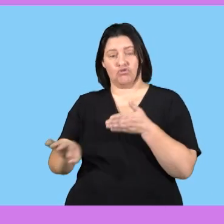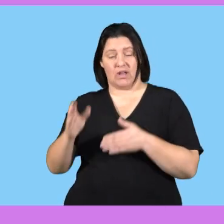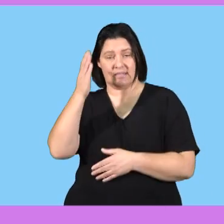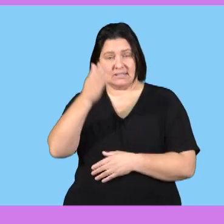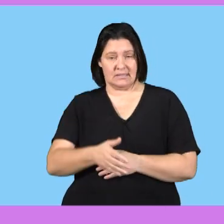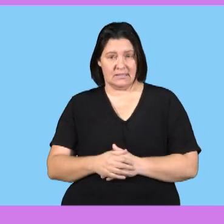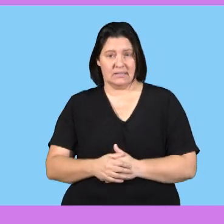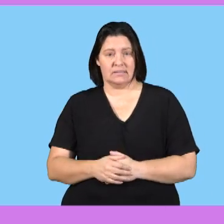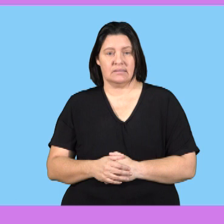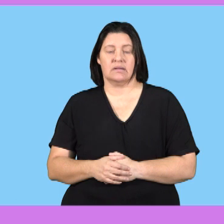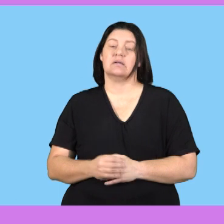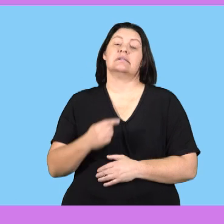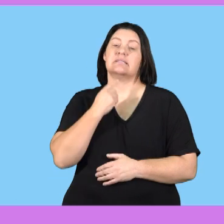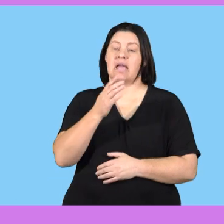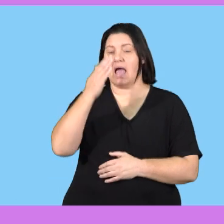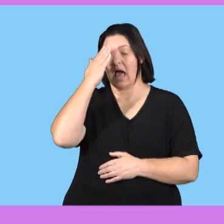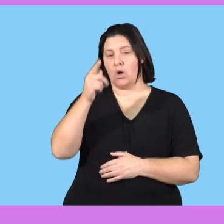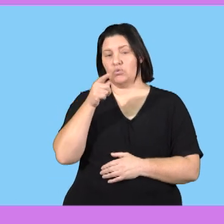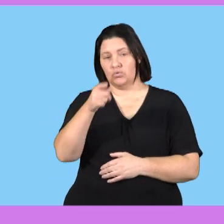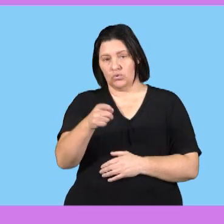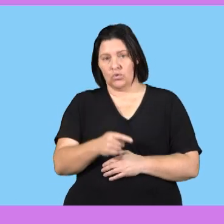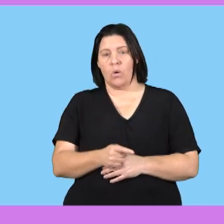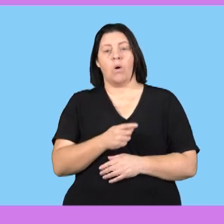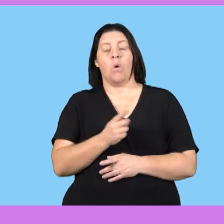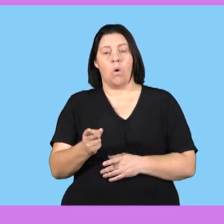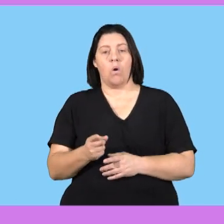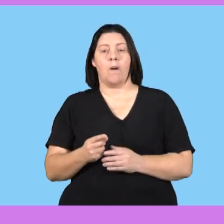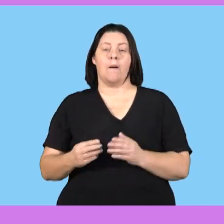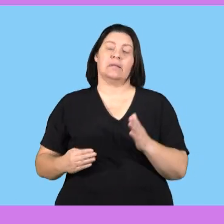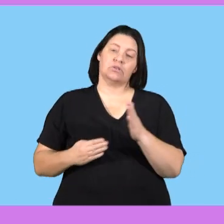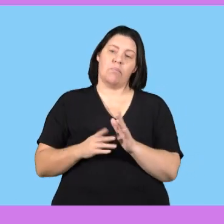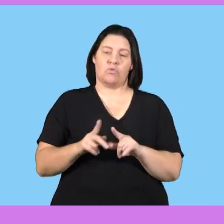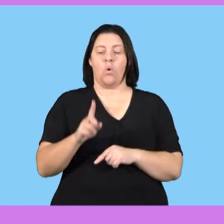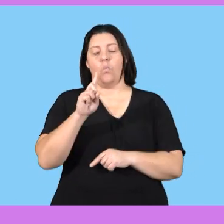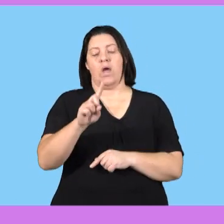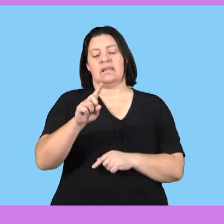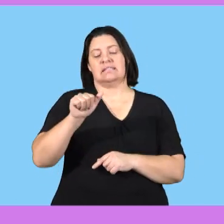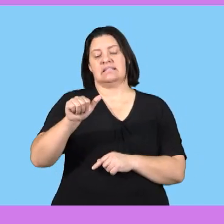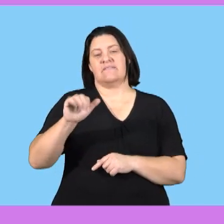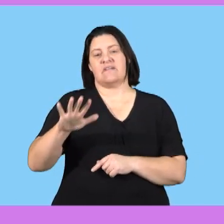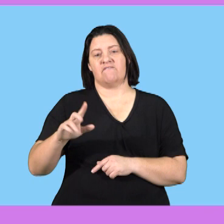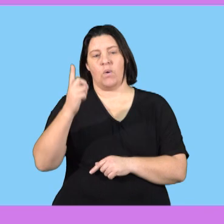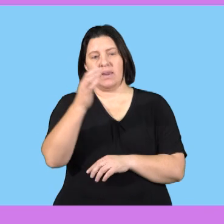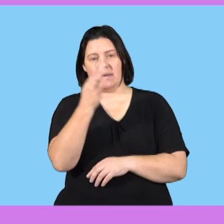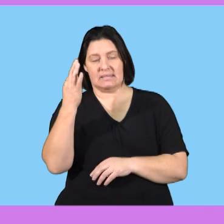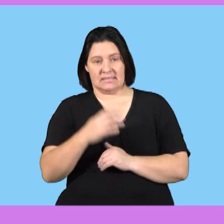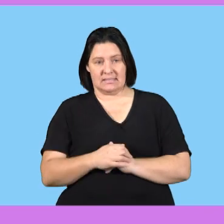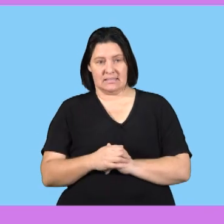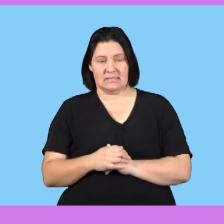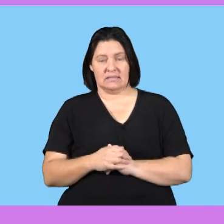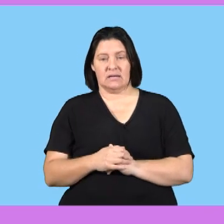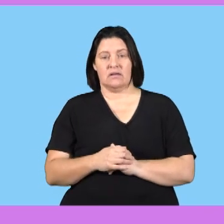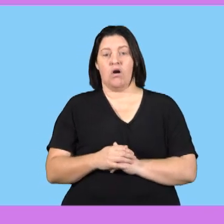side, we are saying on the Hello You to all network, peak and off-peak is 165 per minute. Very important to